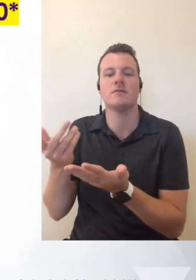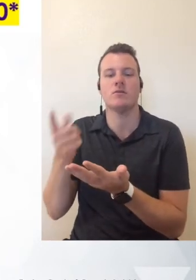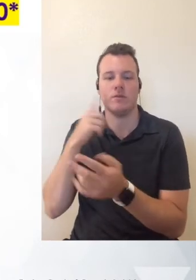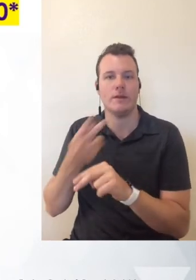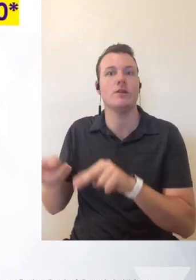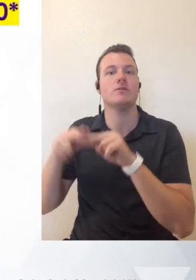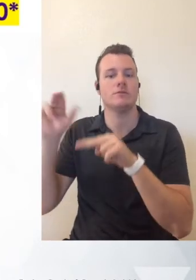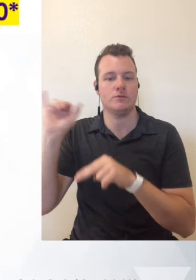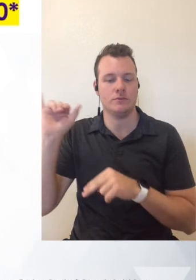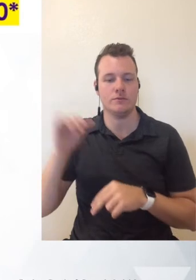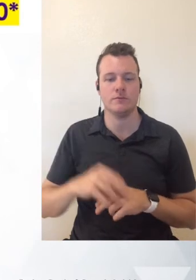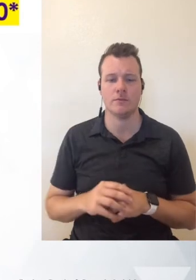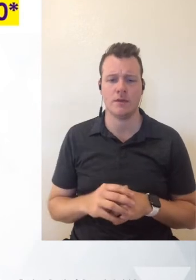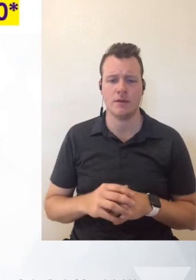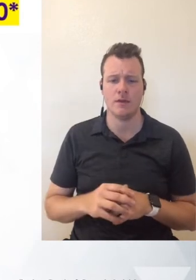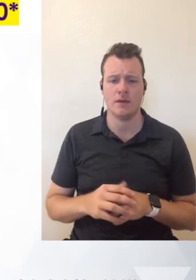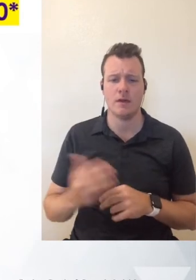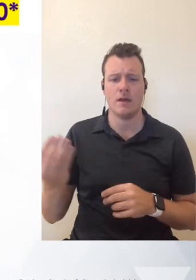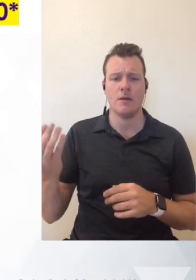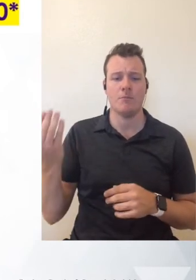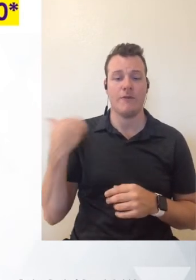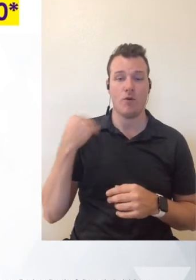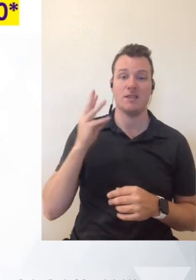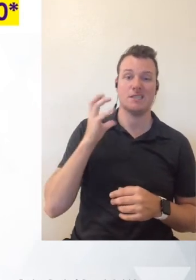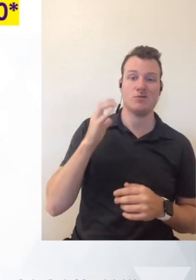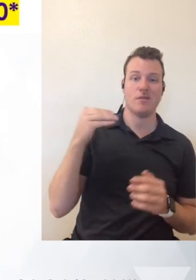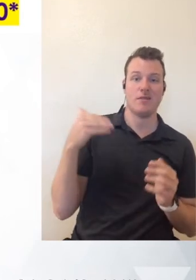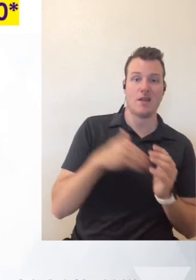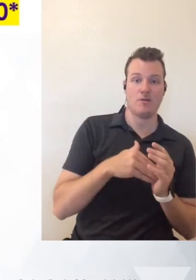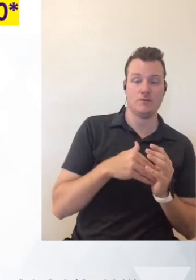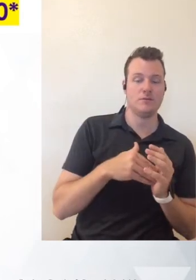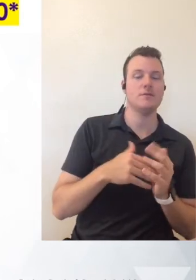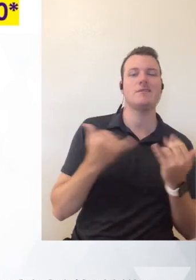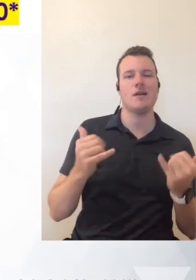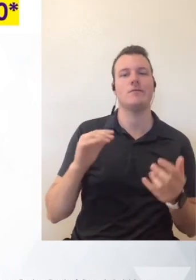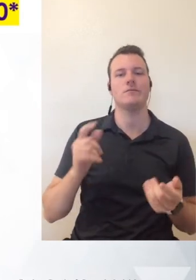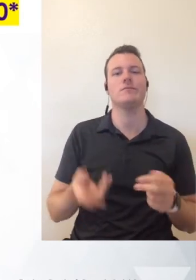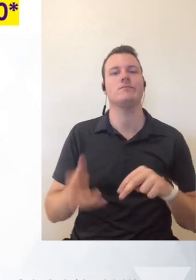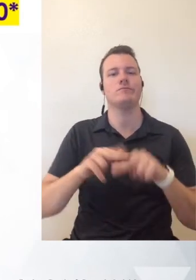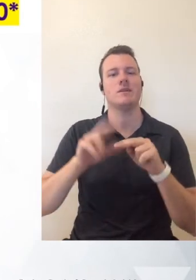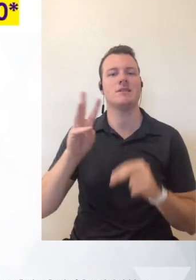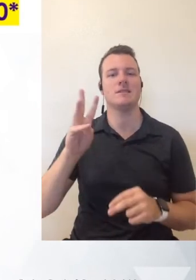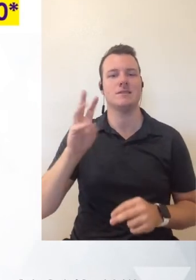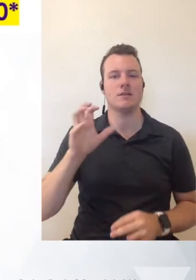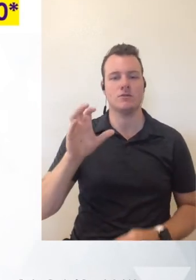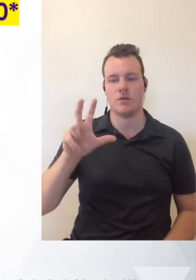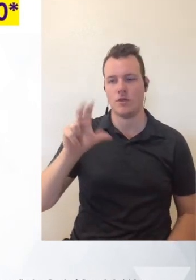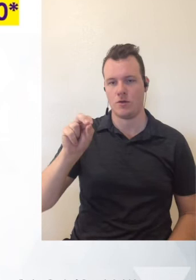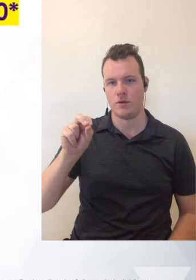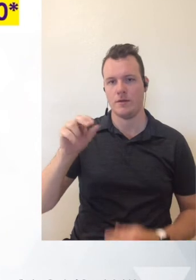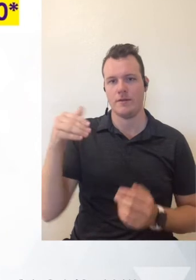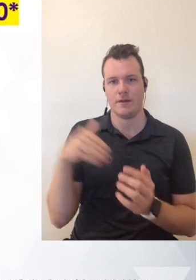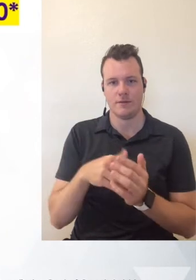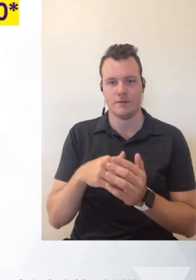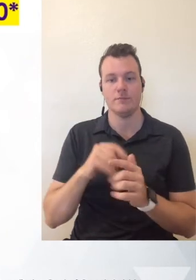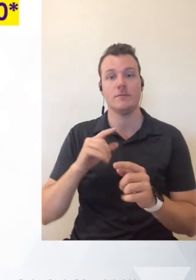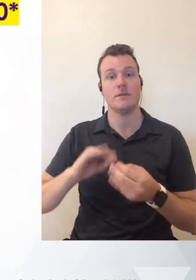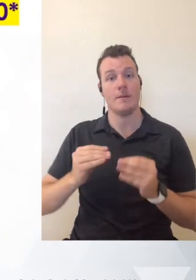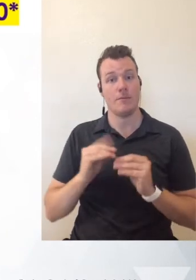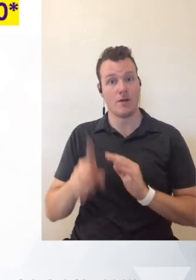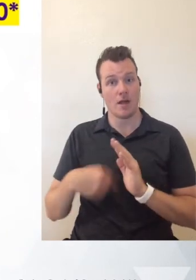of $600,000 where total annual expenses are, it's now $630,000. But I'm still working the same number of